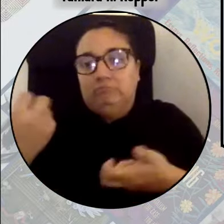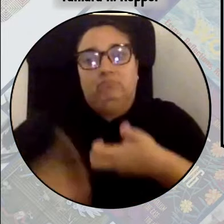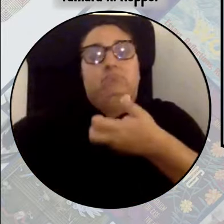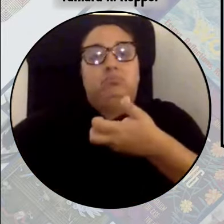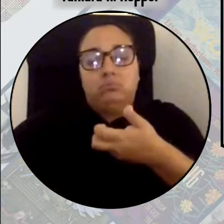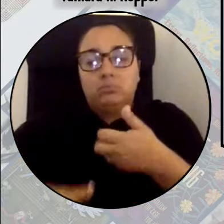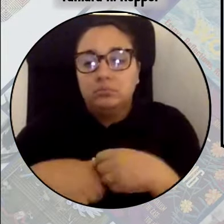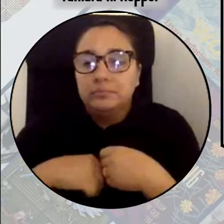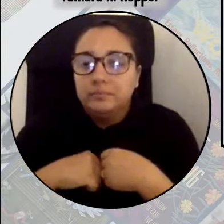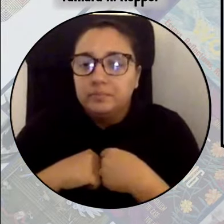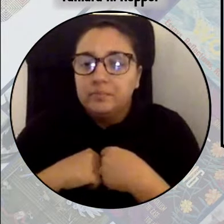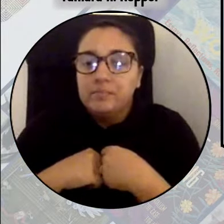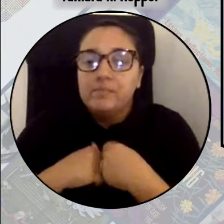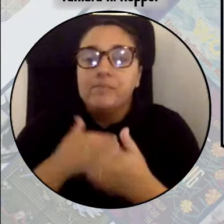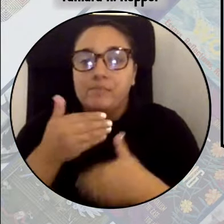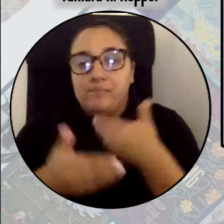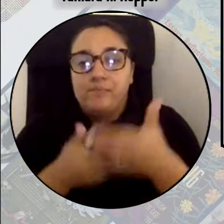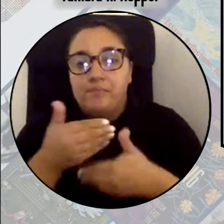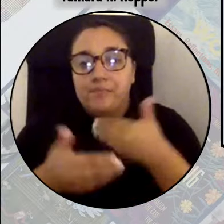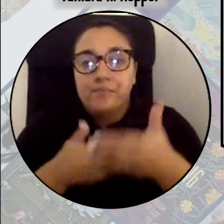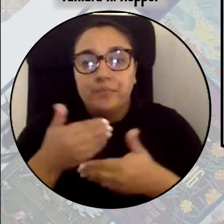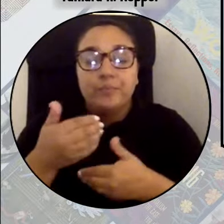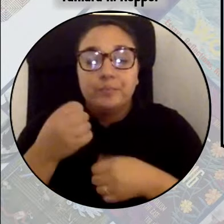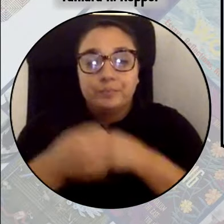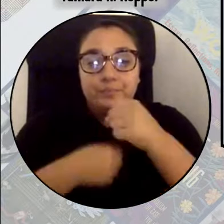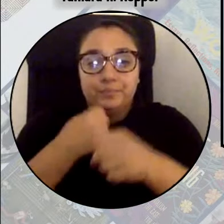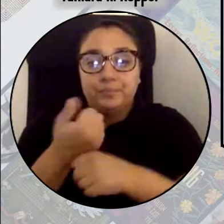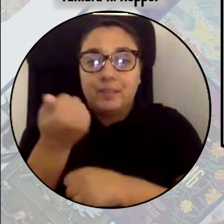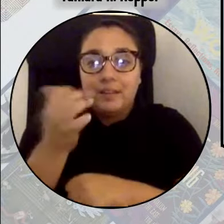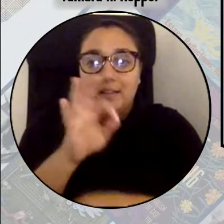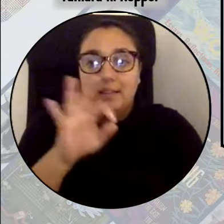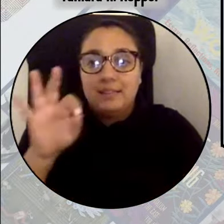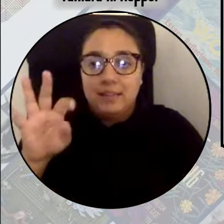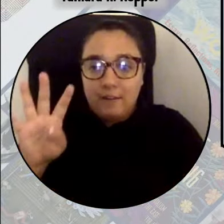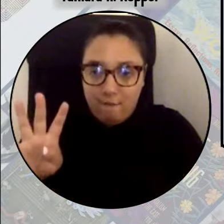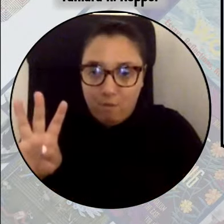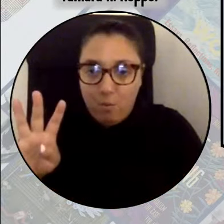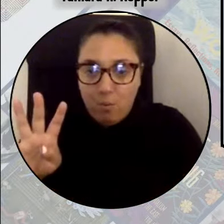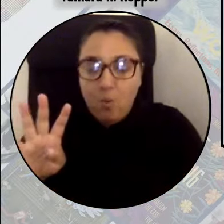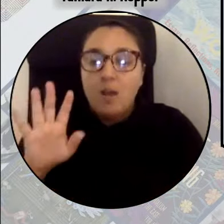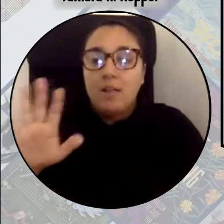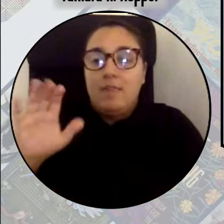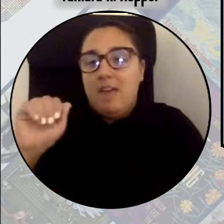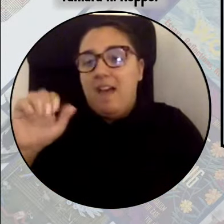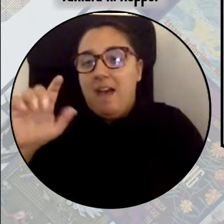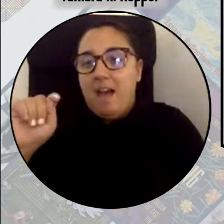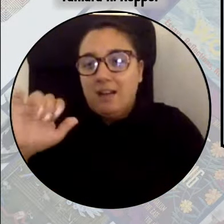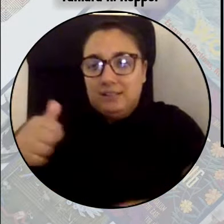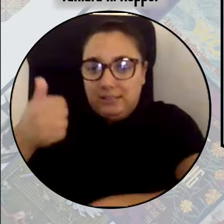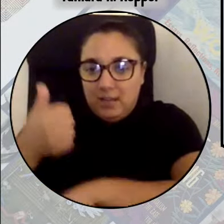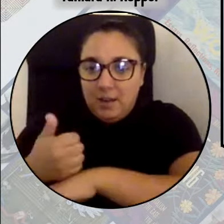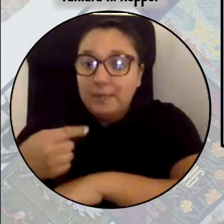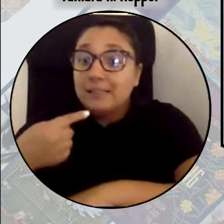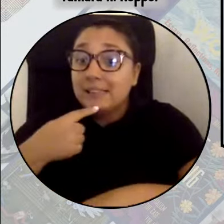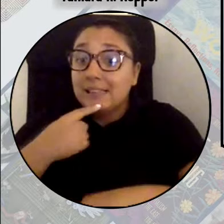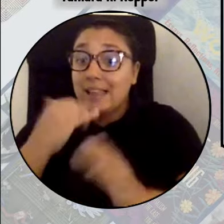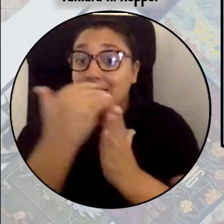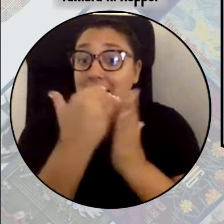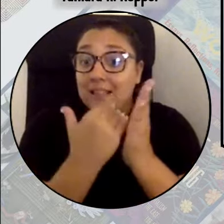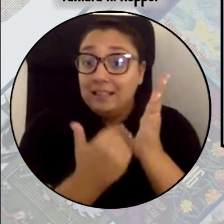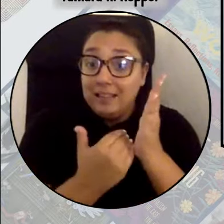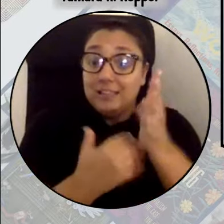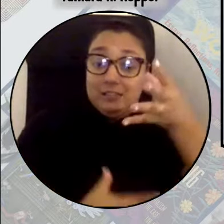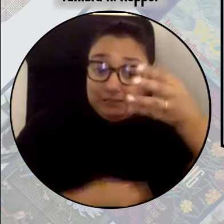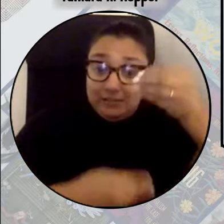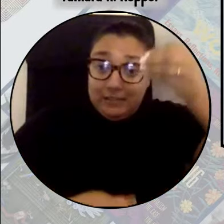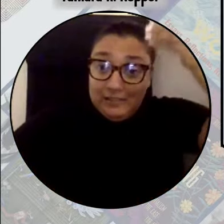So then 1994 Immigration and Technical Corrections Act, again, we see they're expanding the list of aggravated